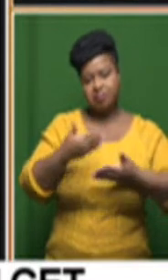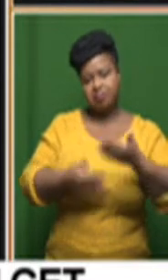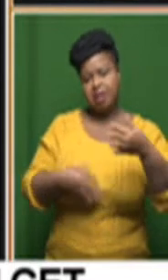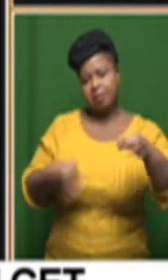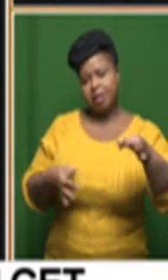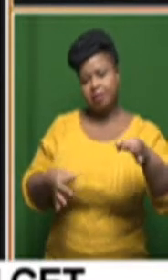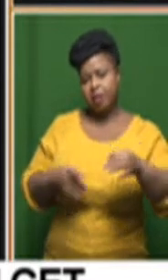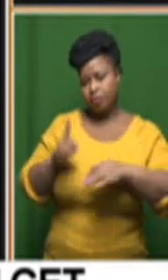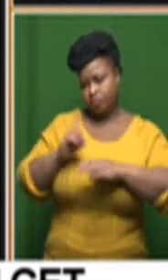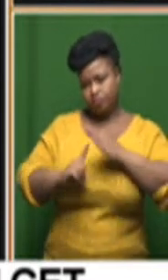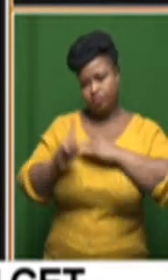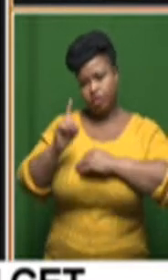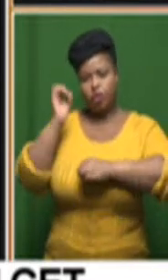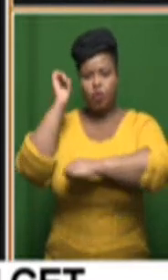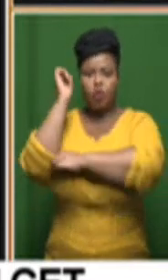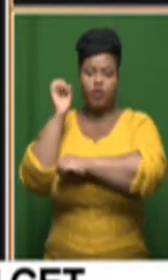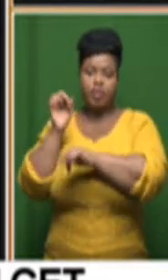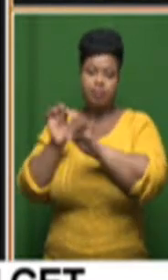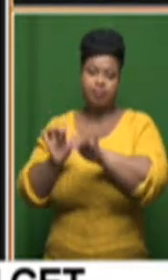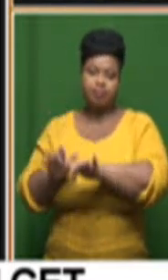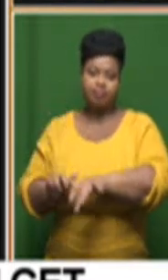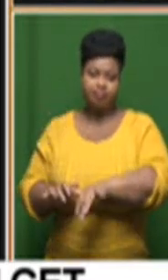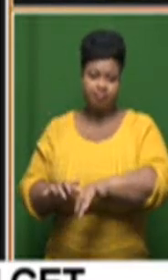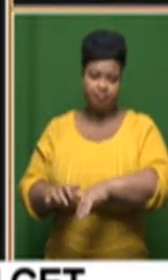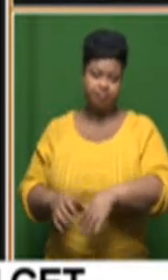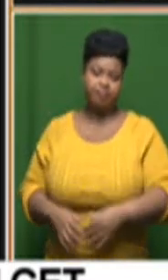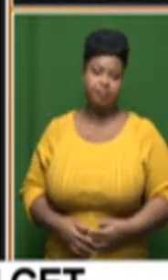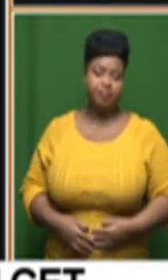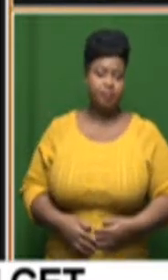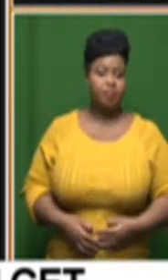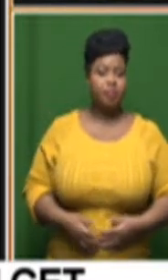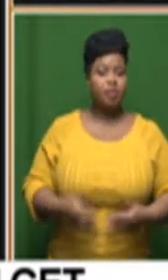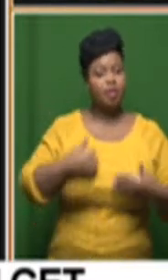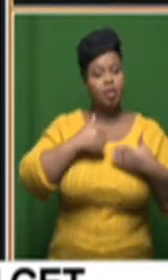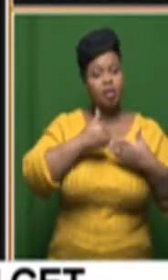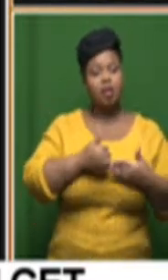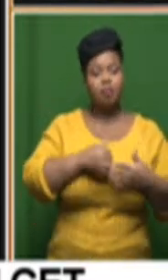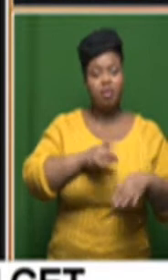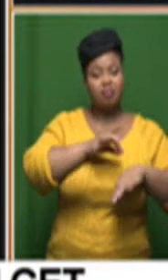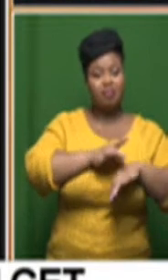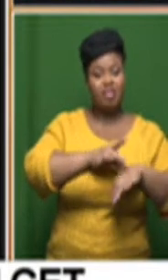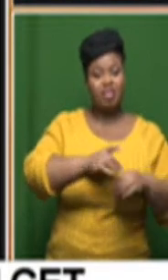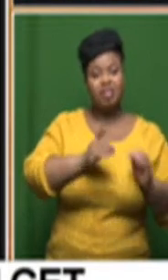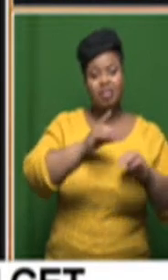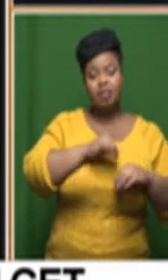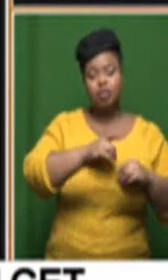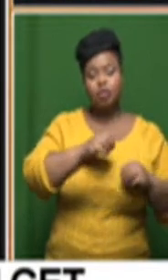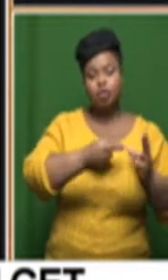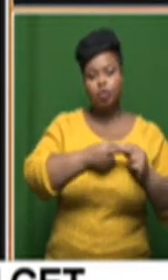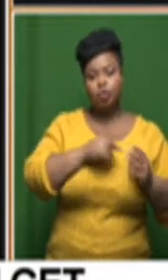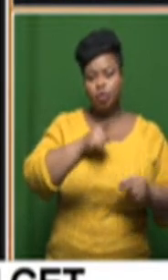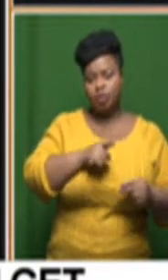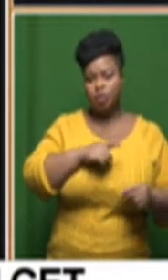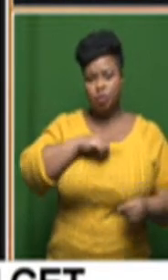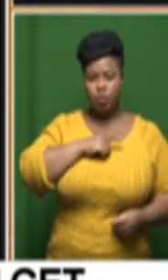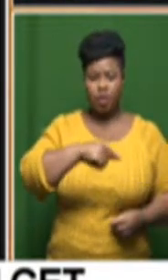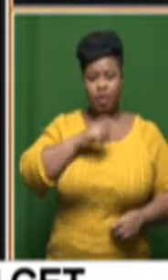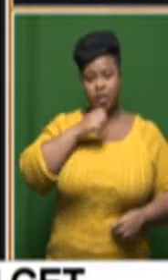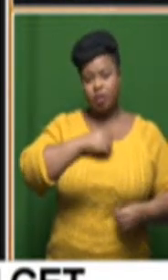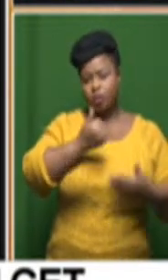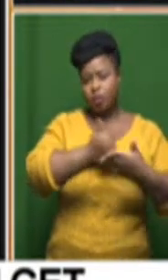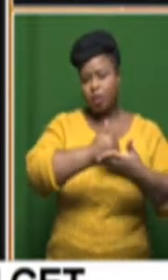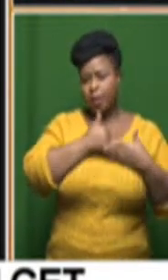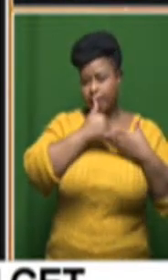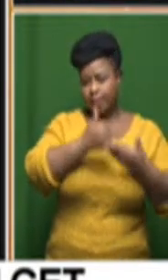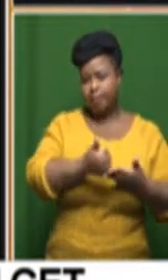and then go to the office and do it electronically. They help at our chronic disease unit sites with registrations.